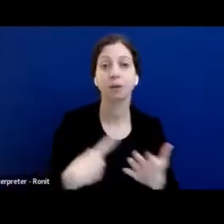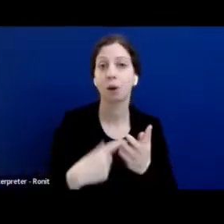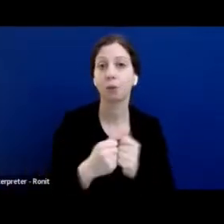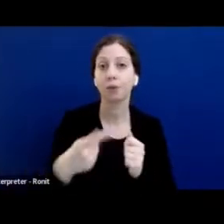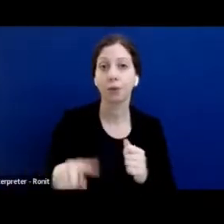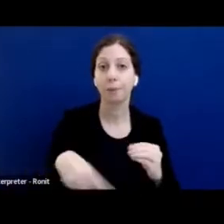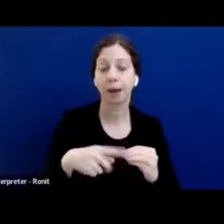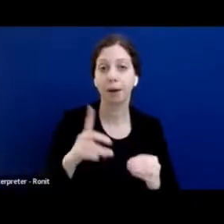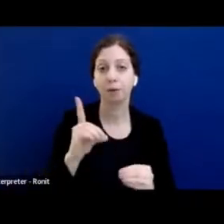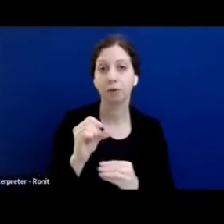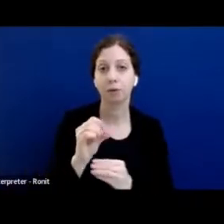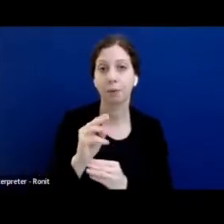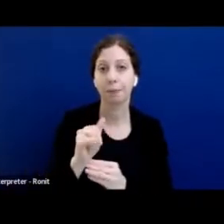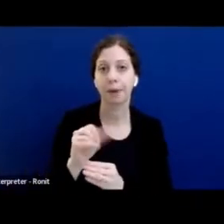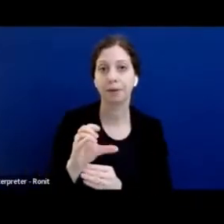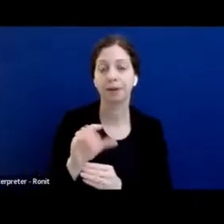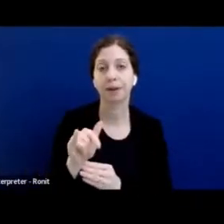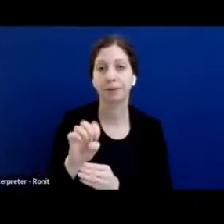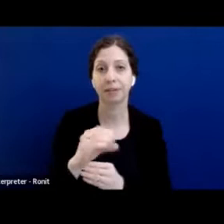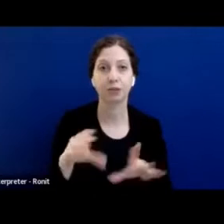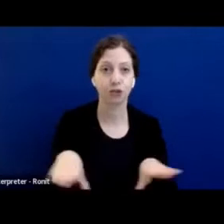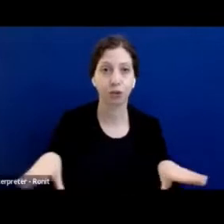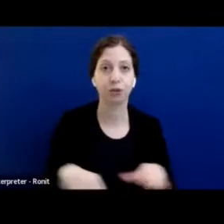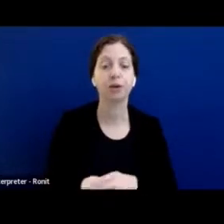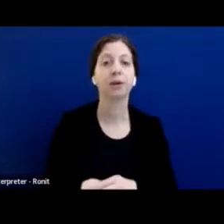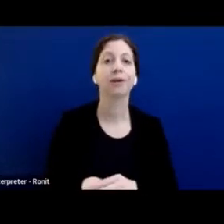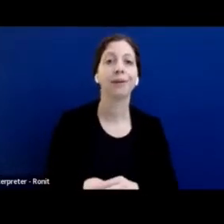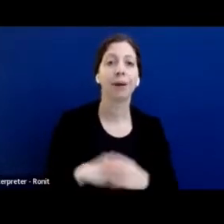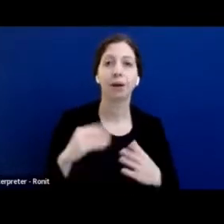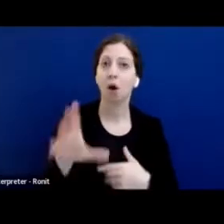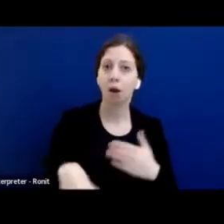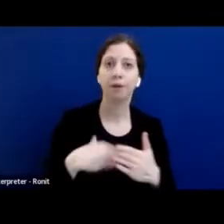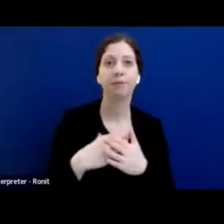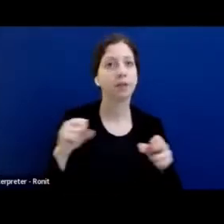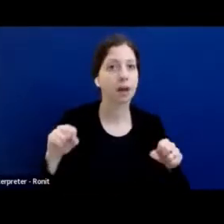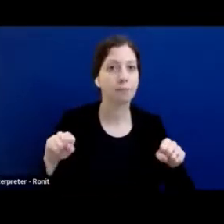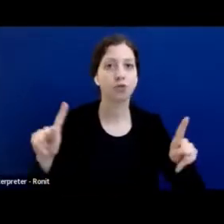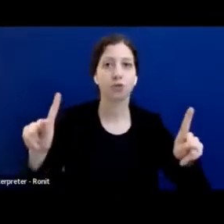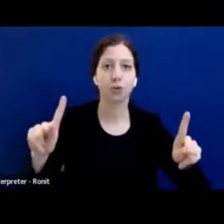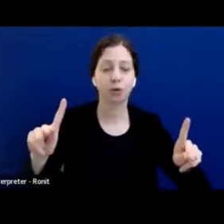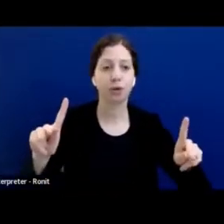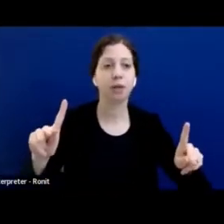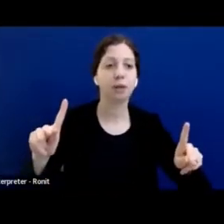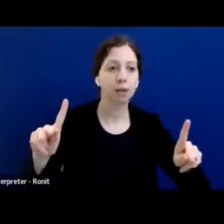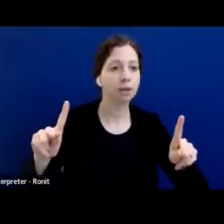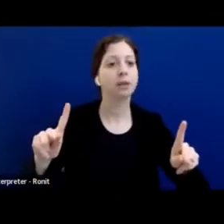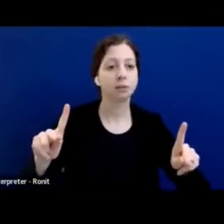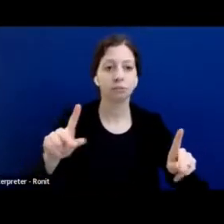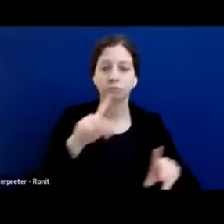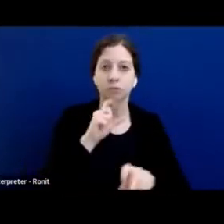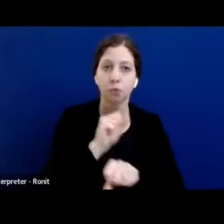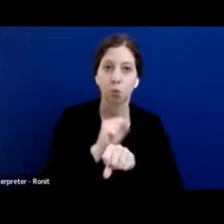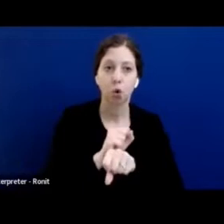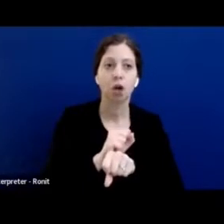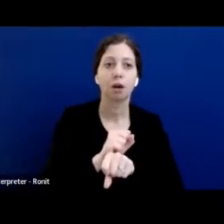about domestic violence in children and just all of the opportunities that we have to really work better